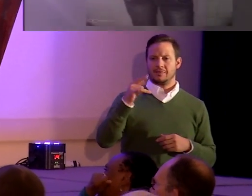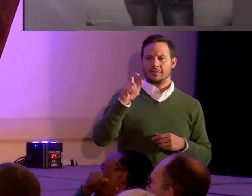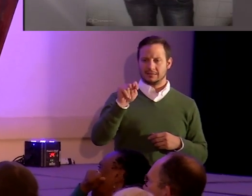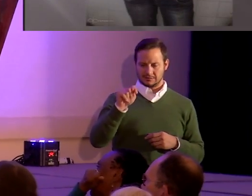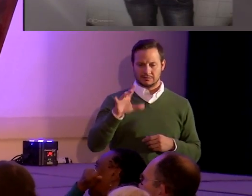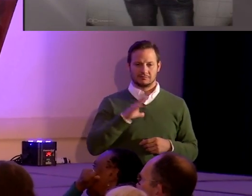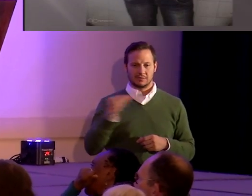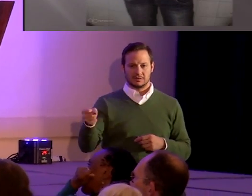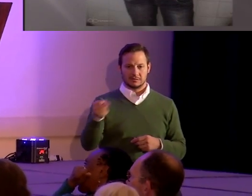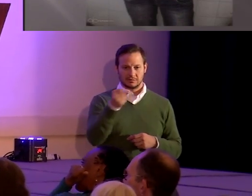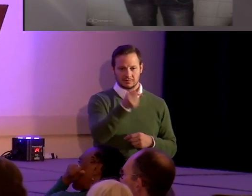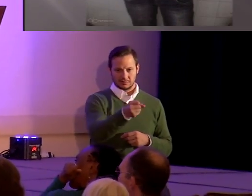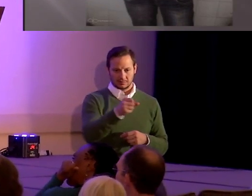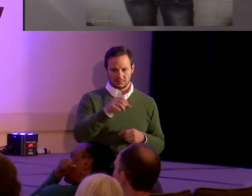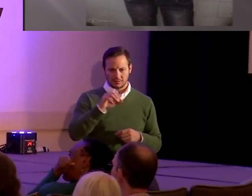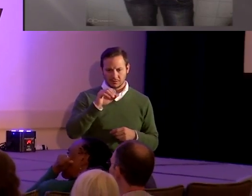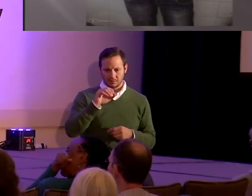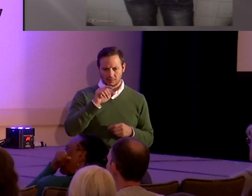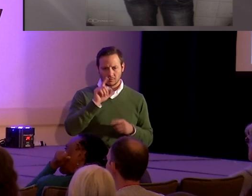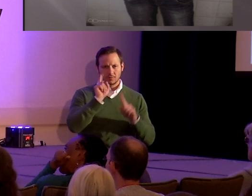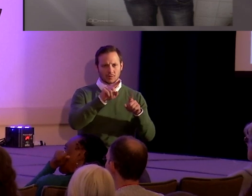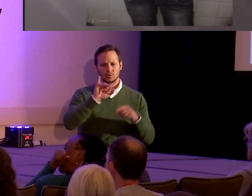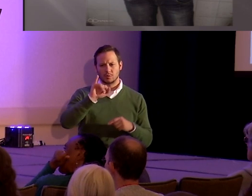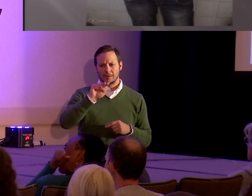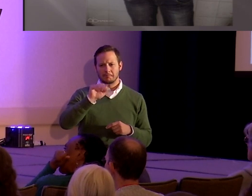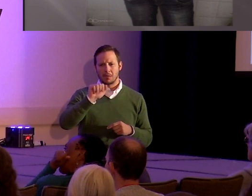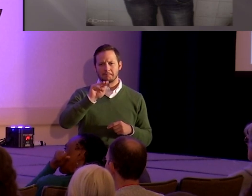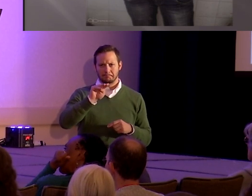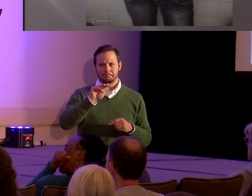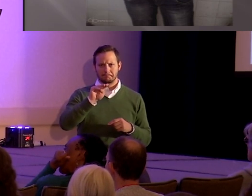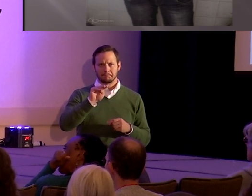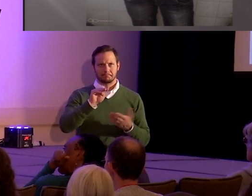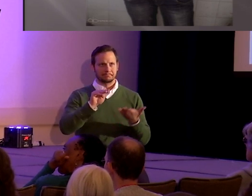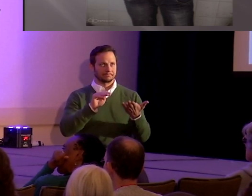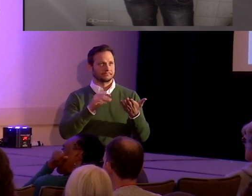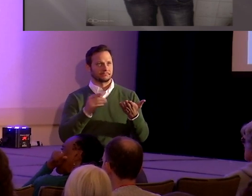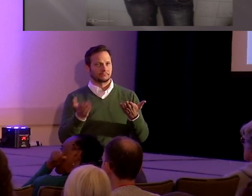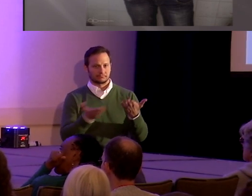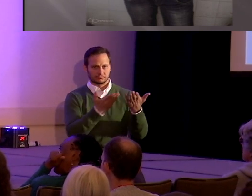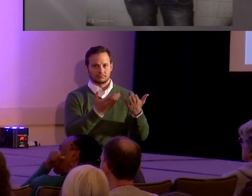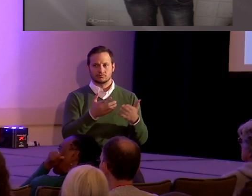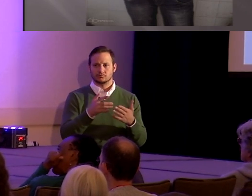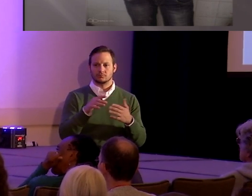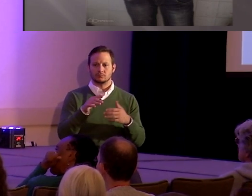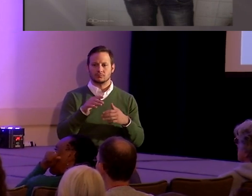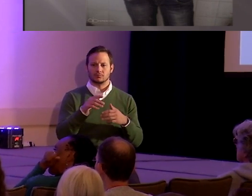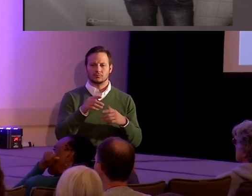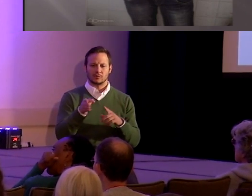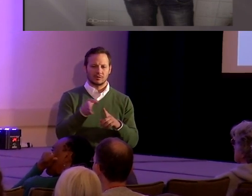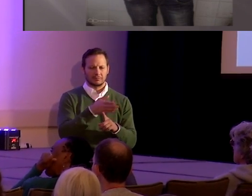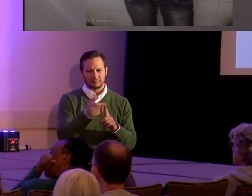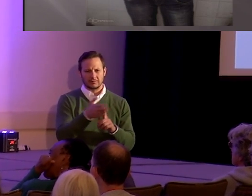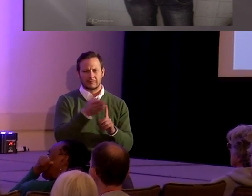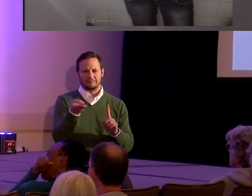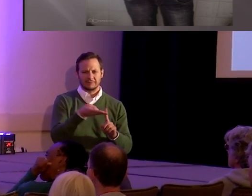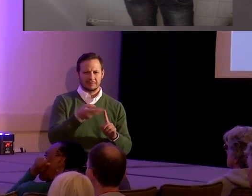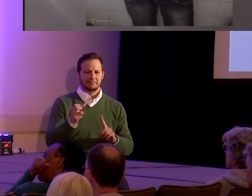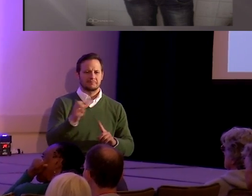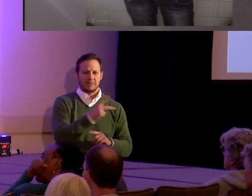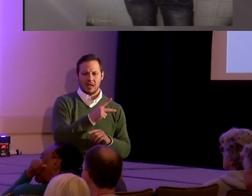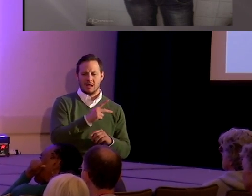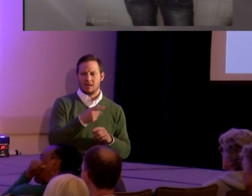taken to imams to try to take her back and away from atheism. She was imprisoned